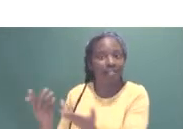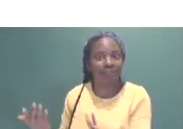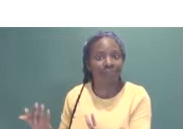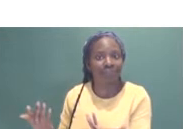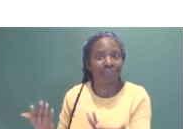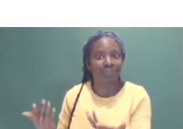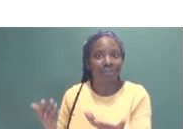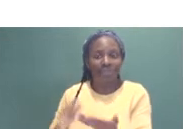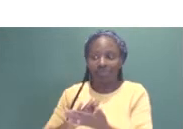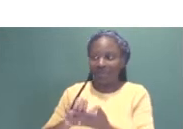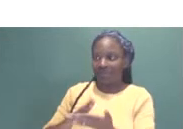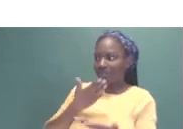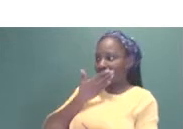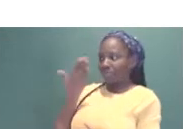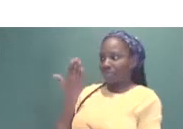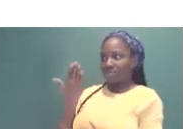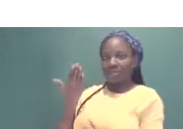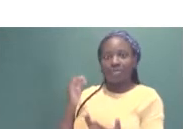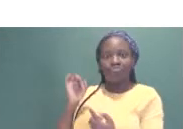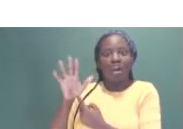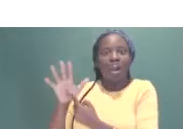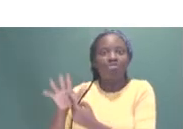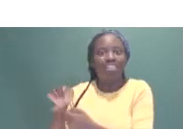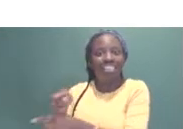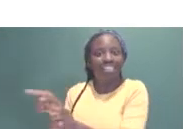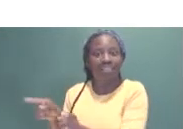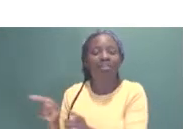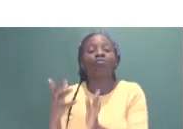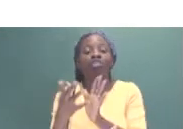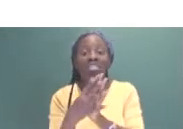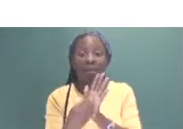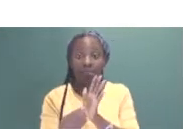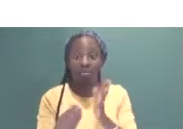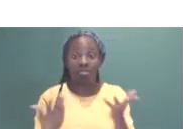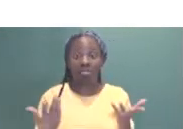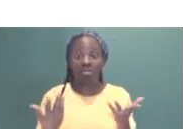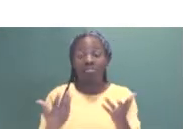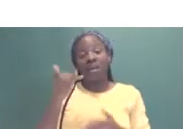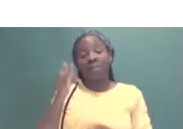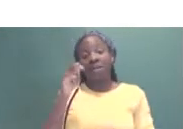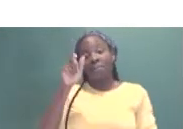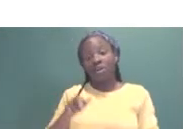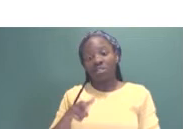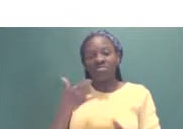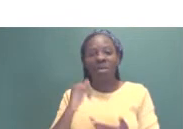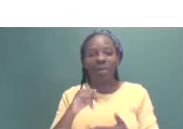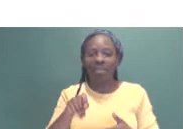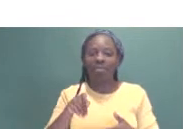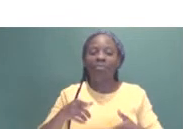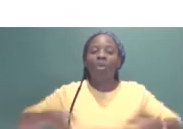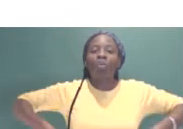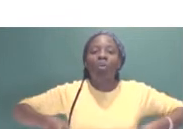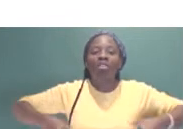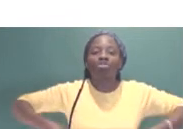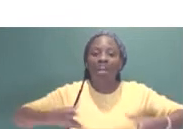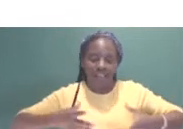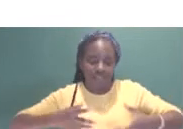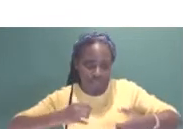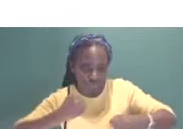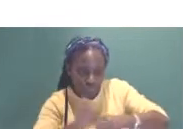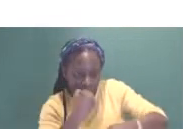not prioritized. So, for example, somebody who would be in the business of repairing wheelchairs,